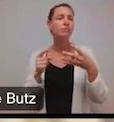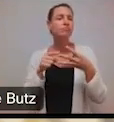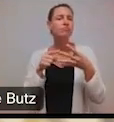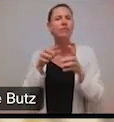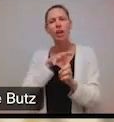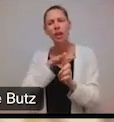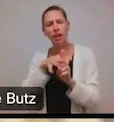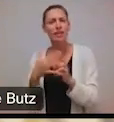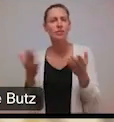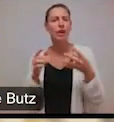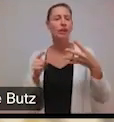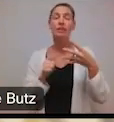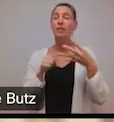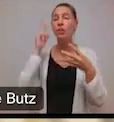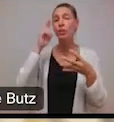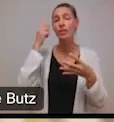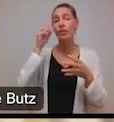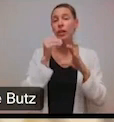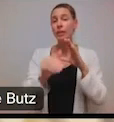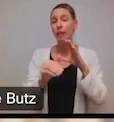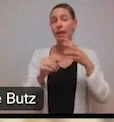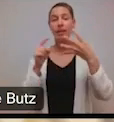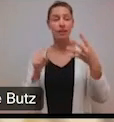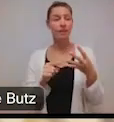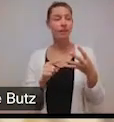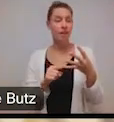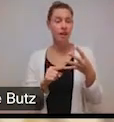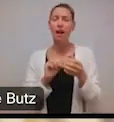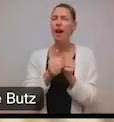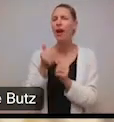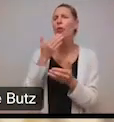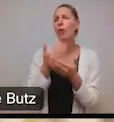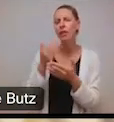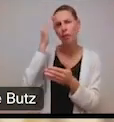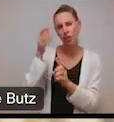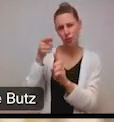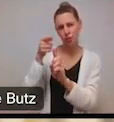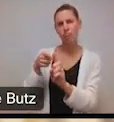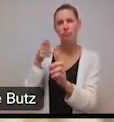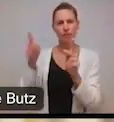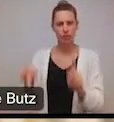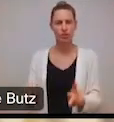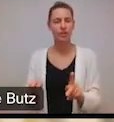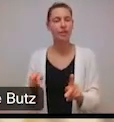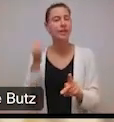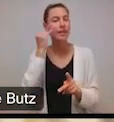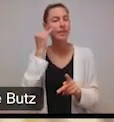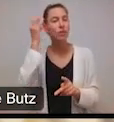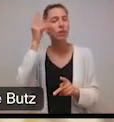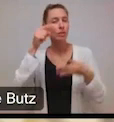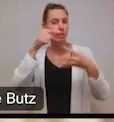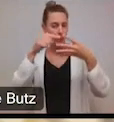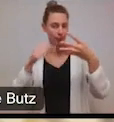this person? And how well do I know them? When you balance those 4 criteria, then you can get a sense of